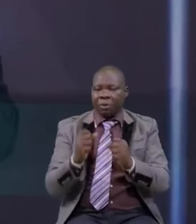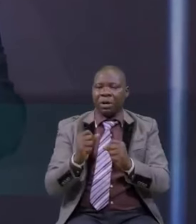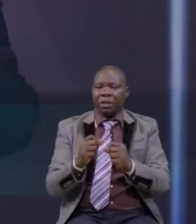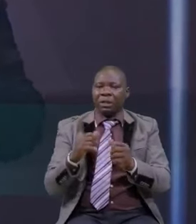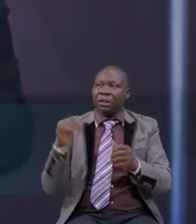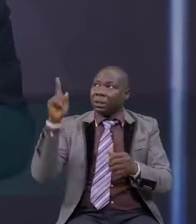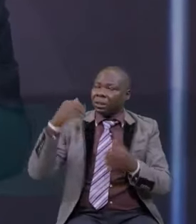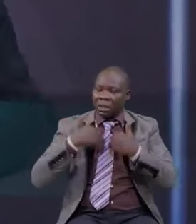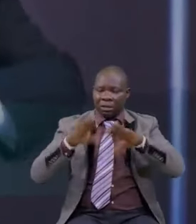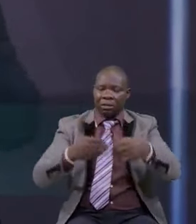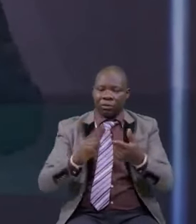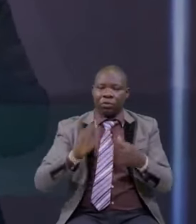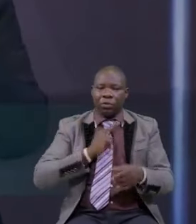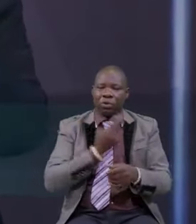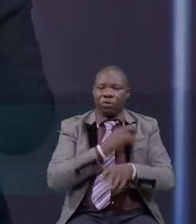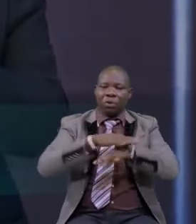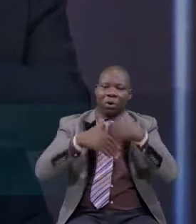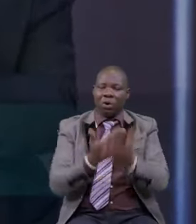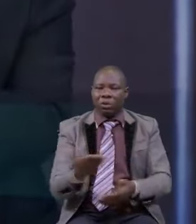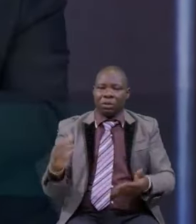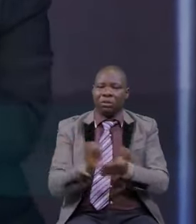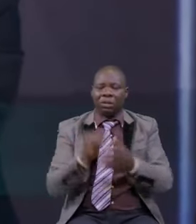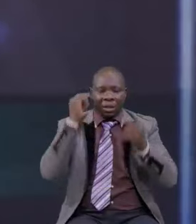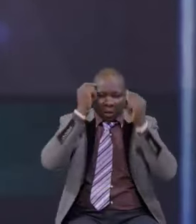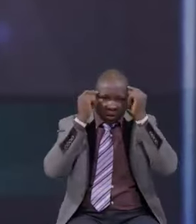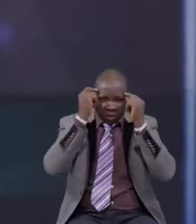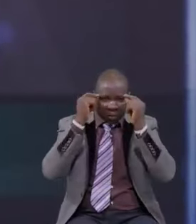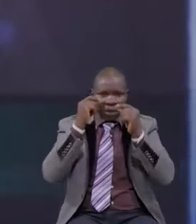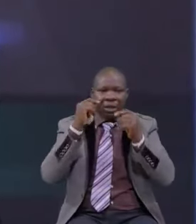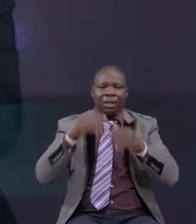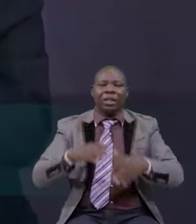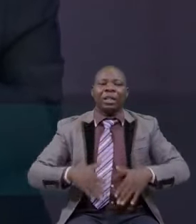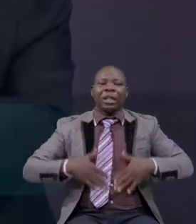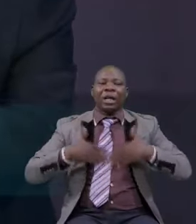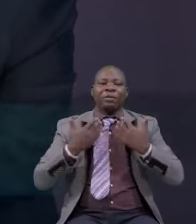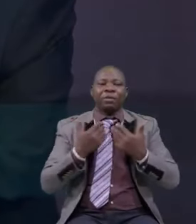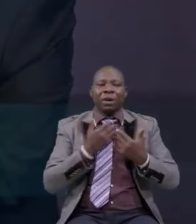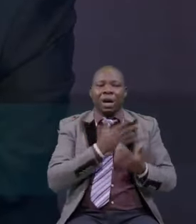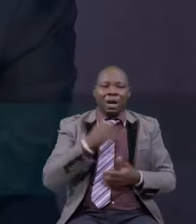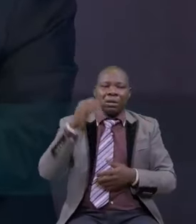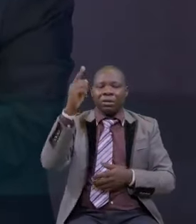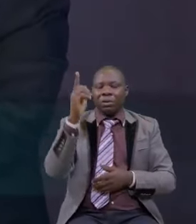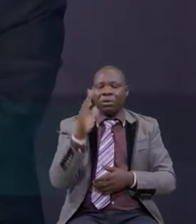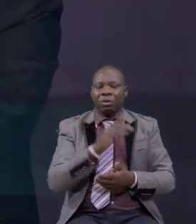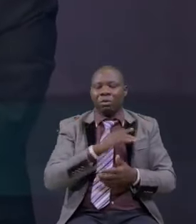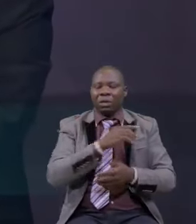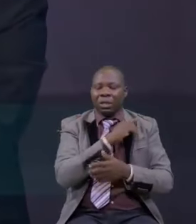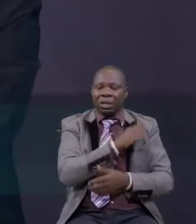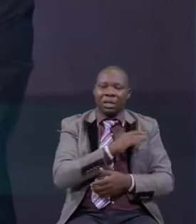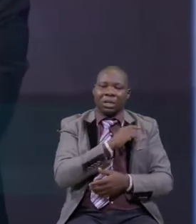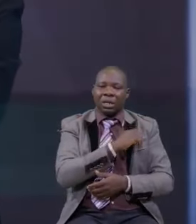unto us all things that pertain unto life and godliness through